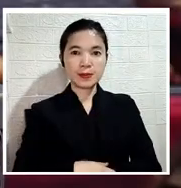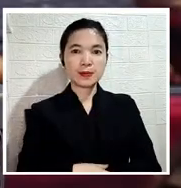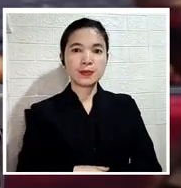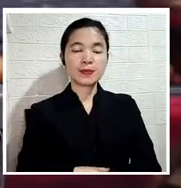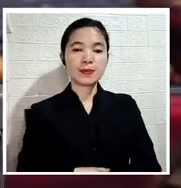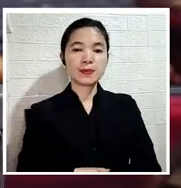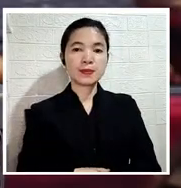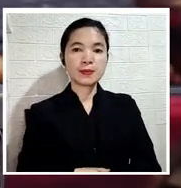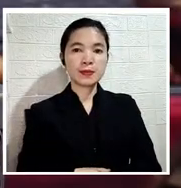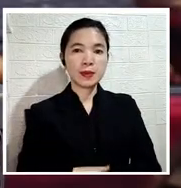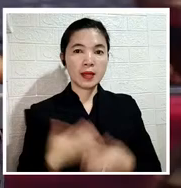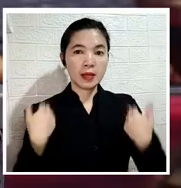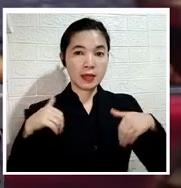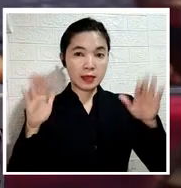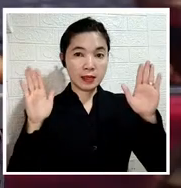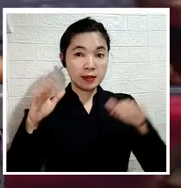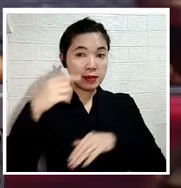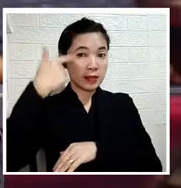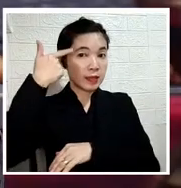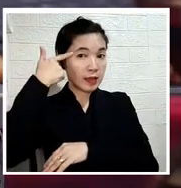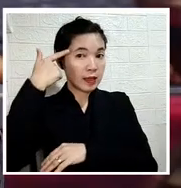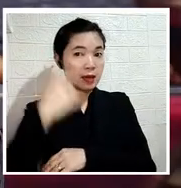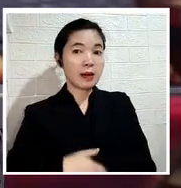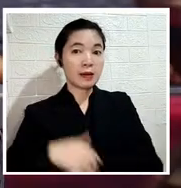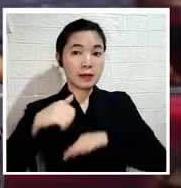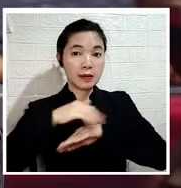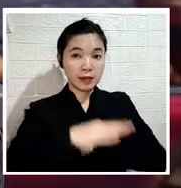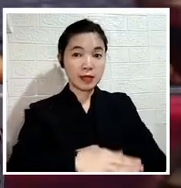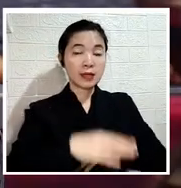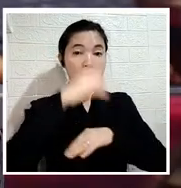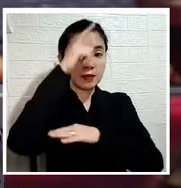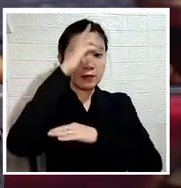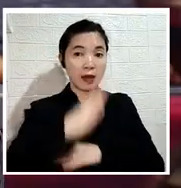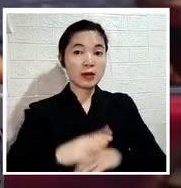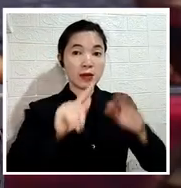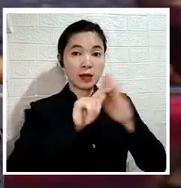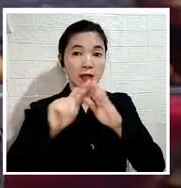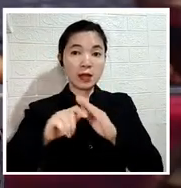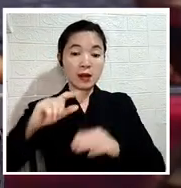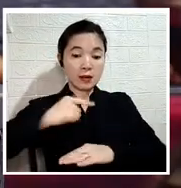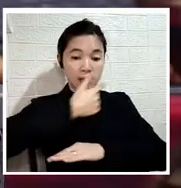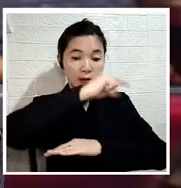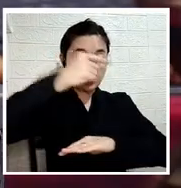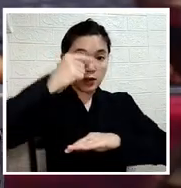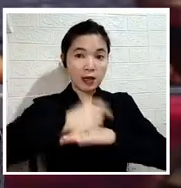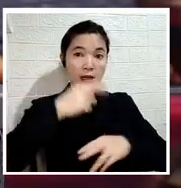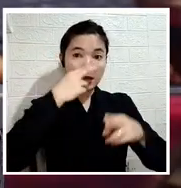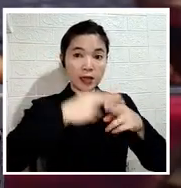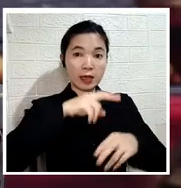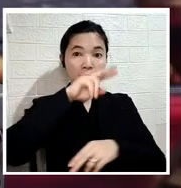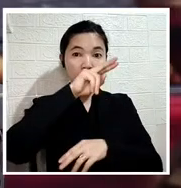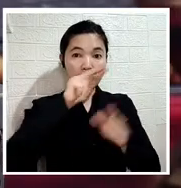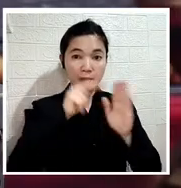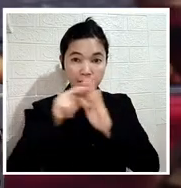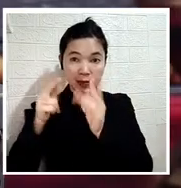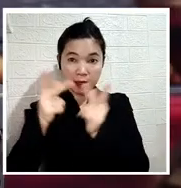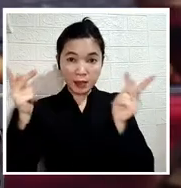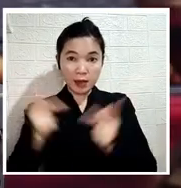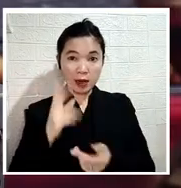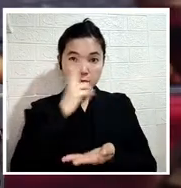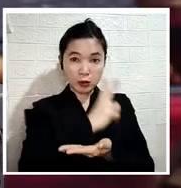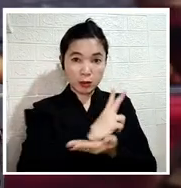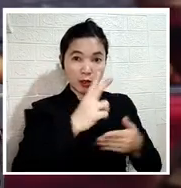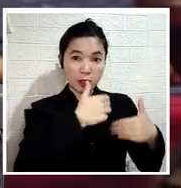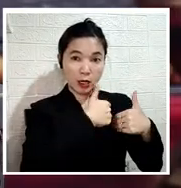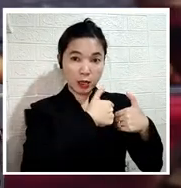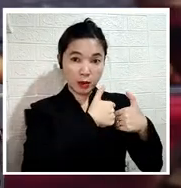The angel Gabriel was sent from God to a town of Galilee called Nazareth to a virgin betrothed to a